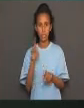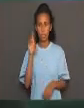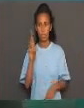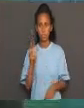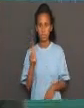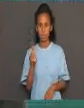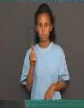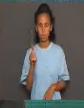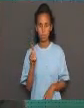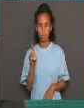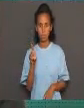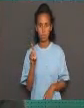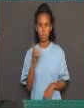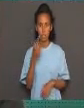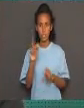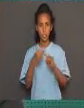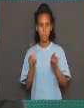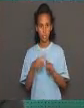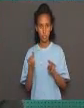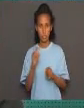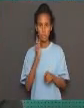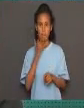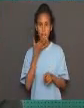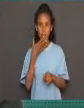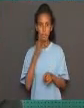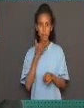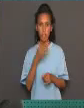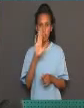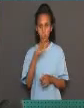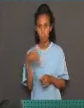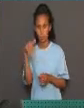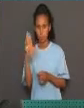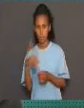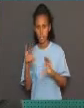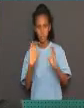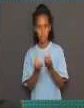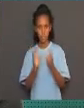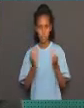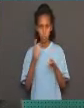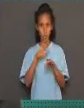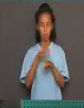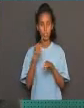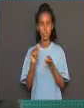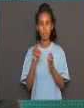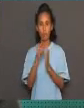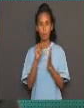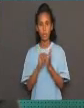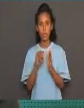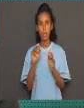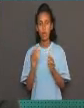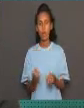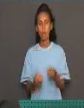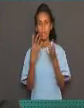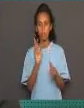density. The different color-coded sections of the map show how many people